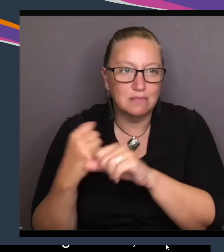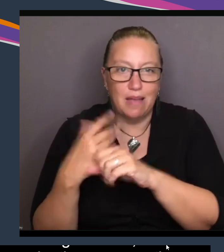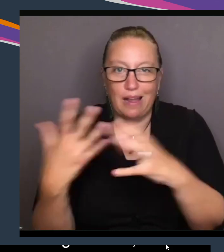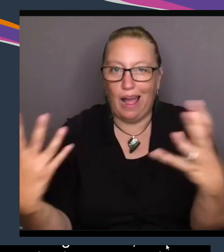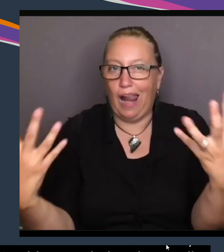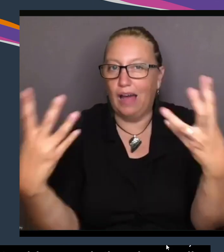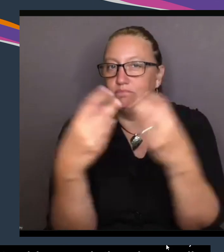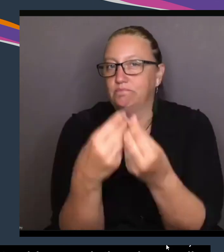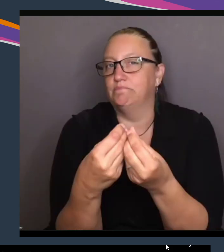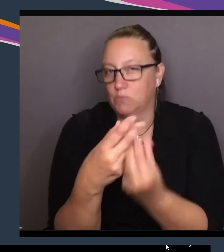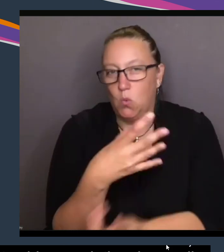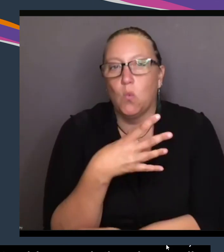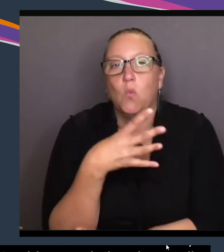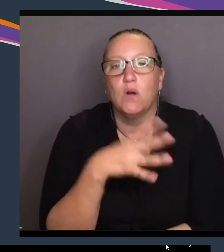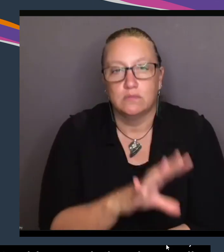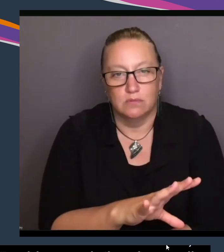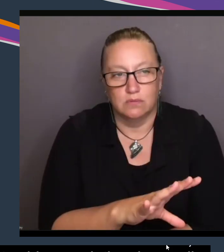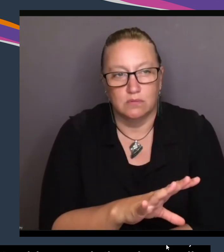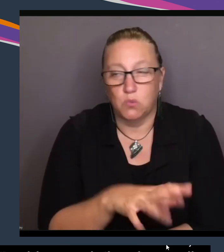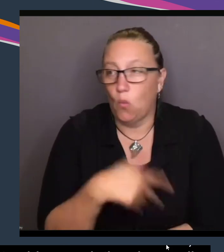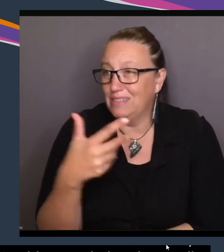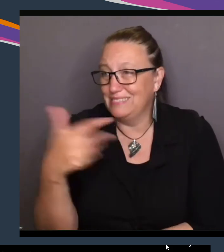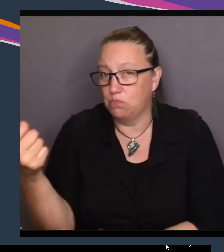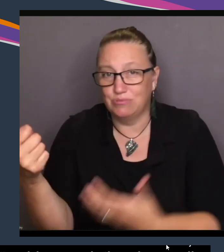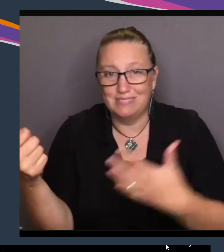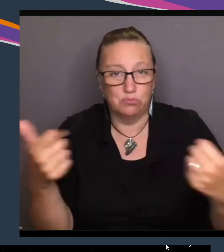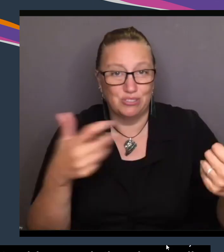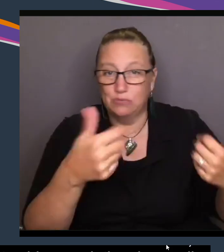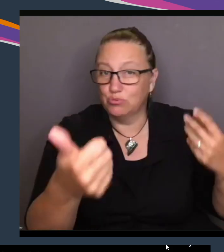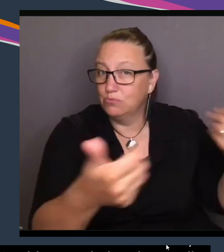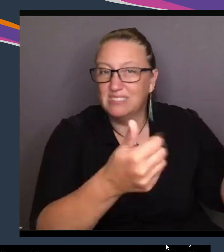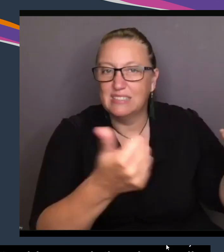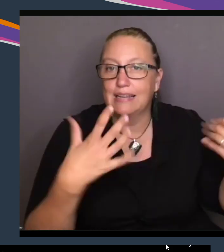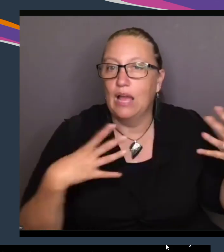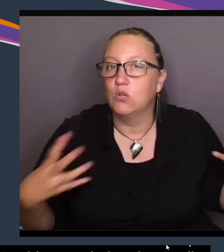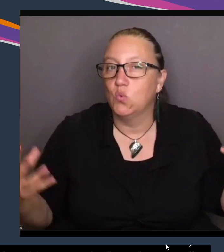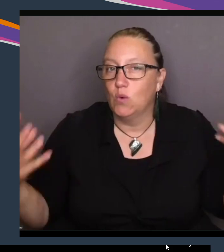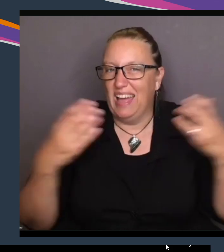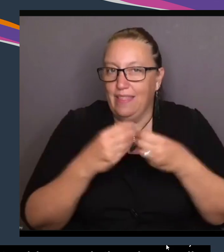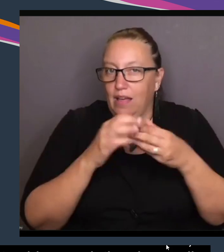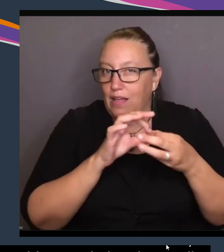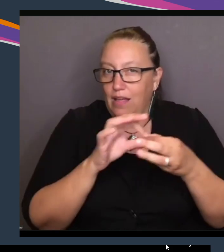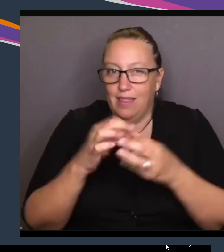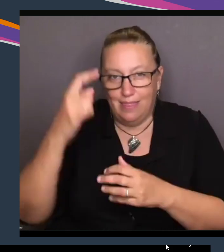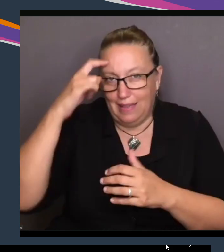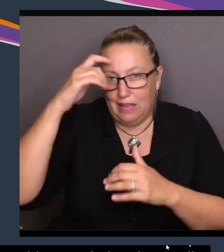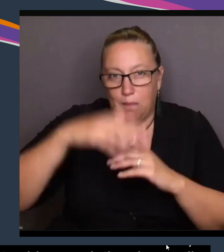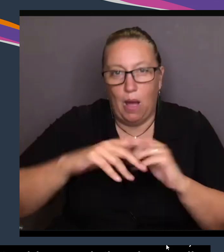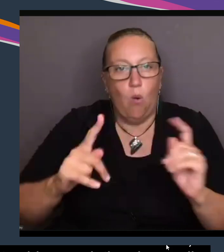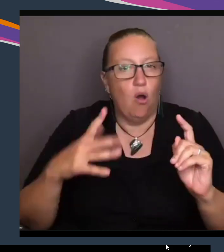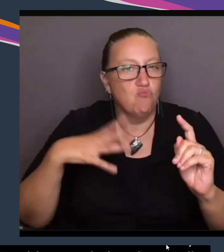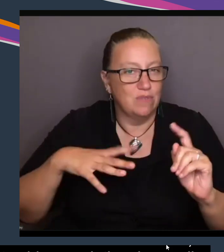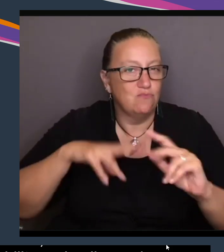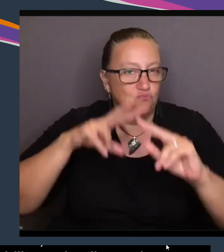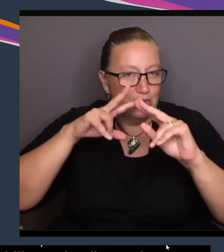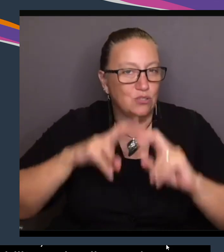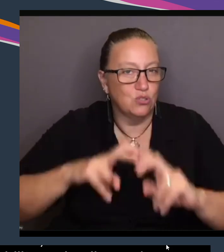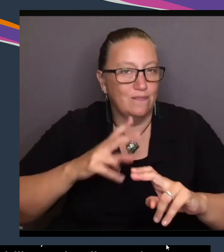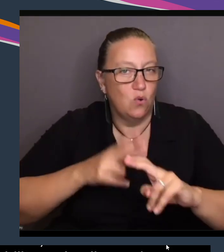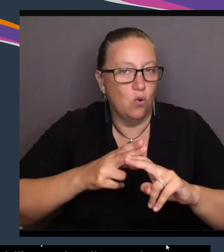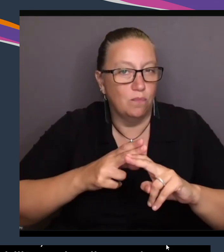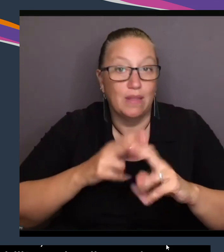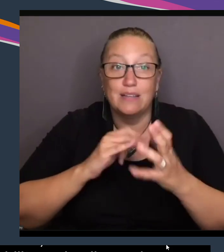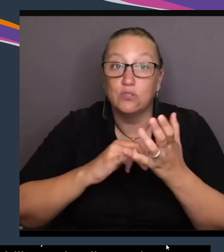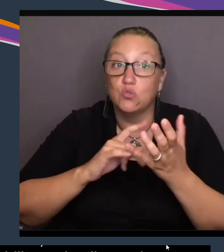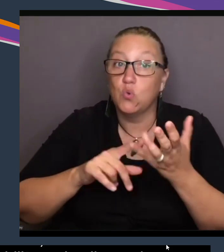together, and they're jointly thinking about what research is needed. So I hope that answers your question, Celia. And Sue Tape, our